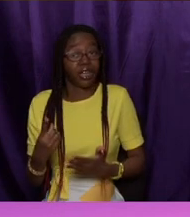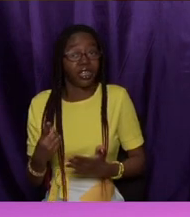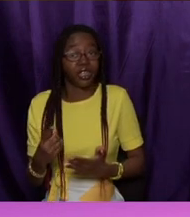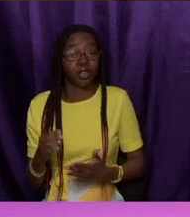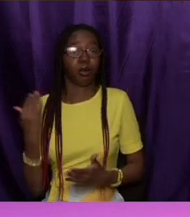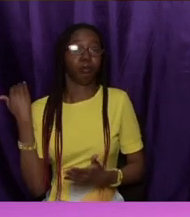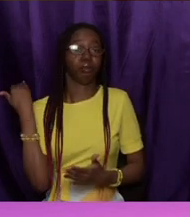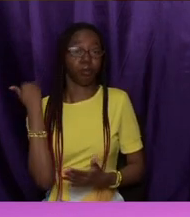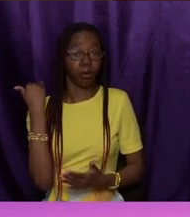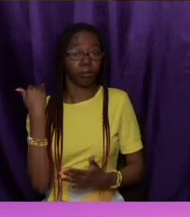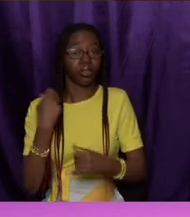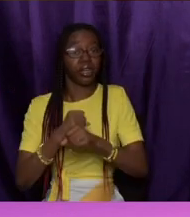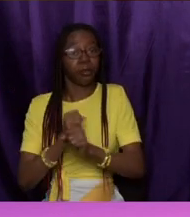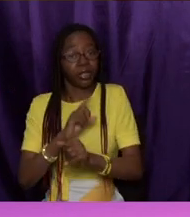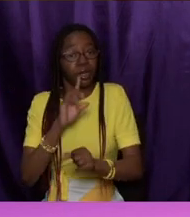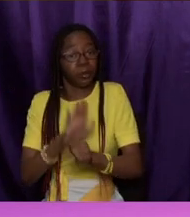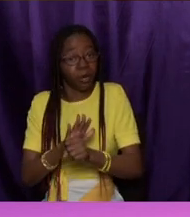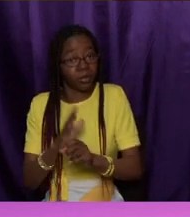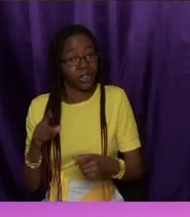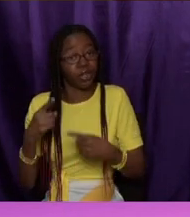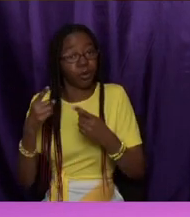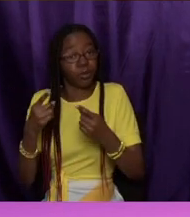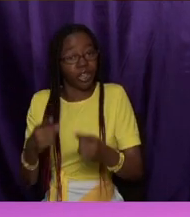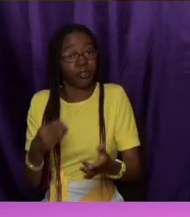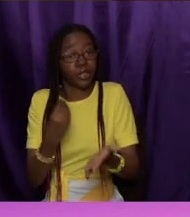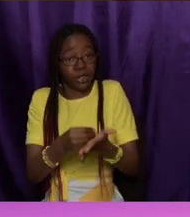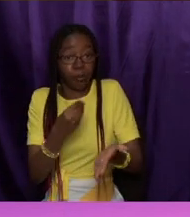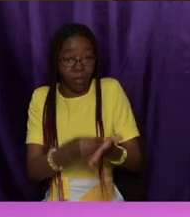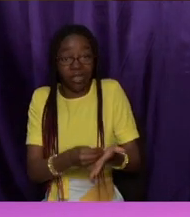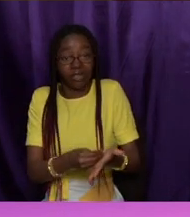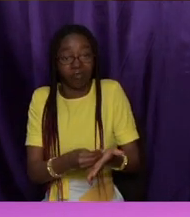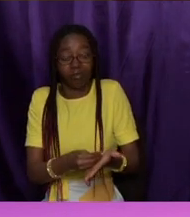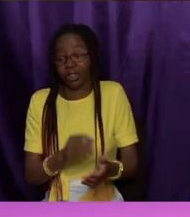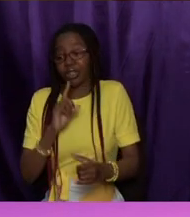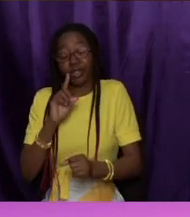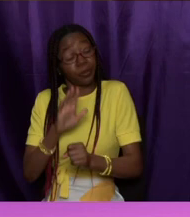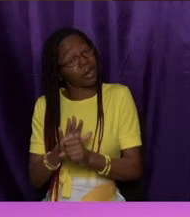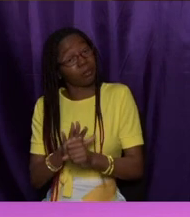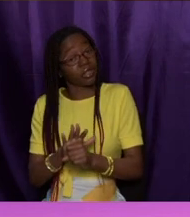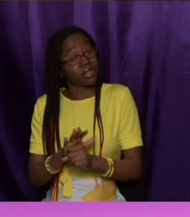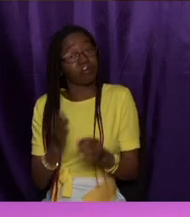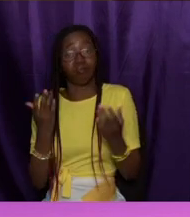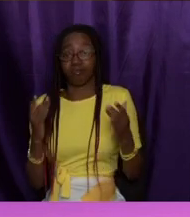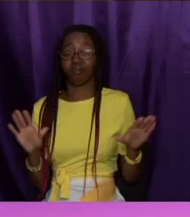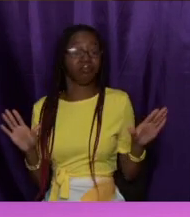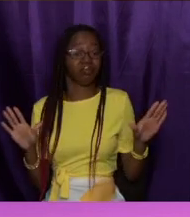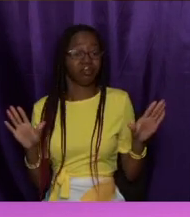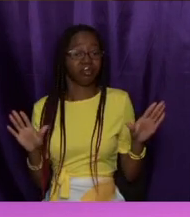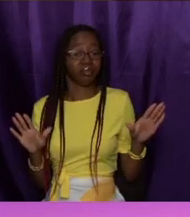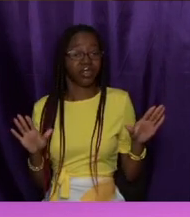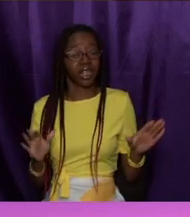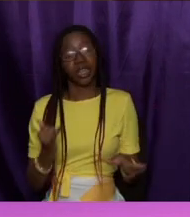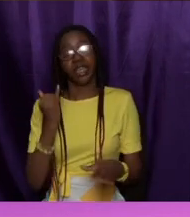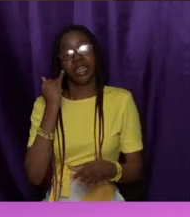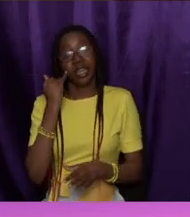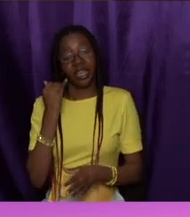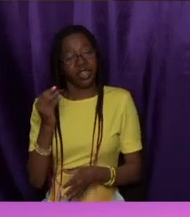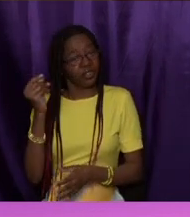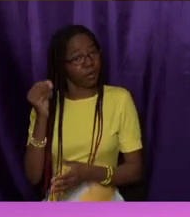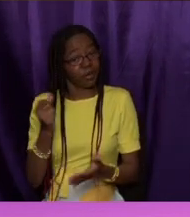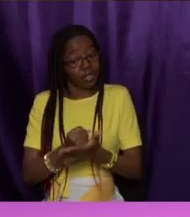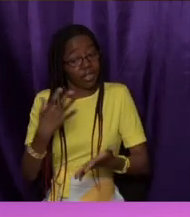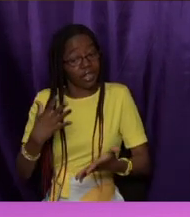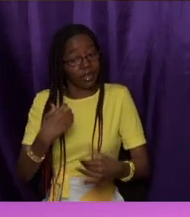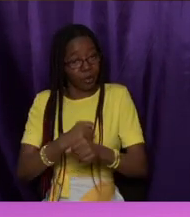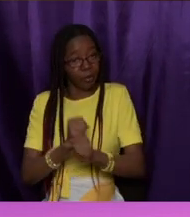makes a promise that they're going to give you $1 million, that's just a promise. But if a billionaire makes